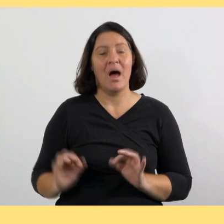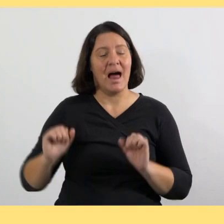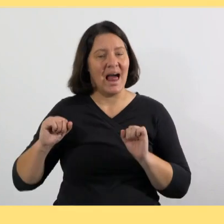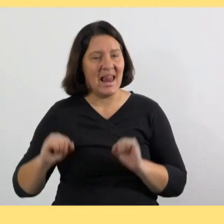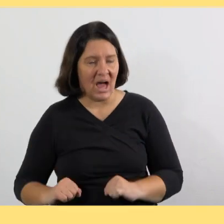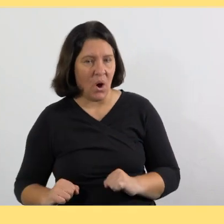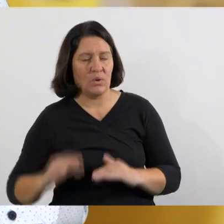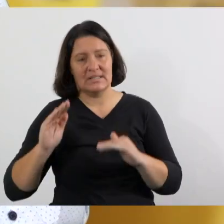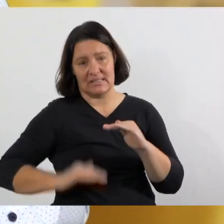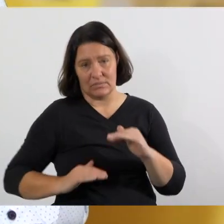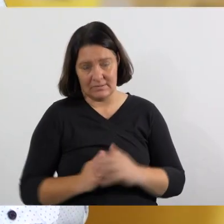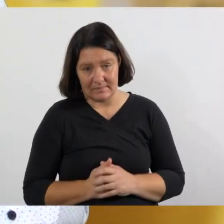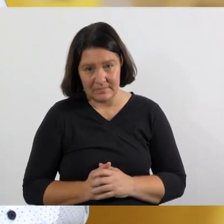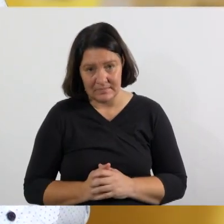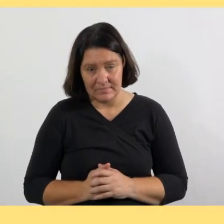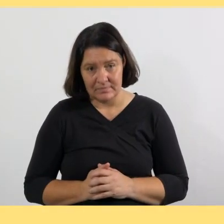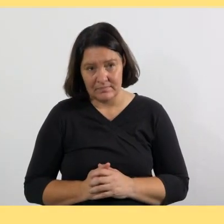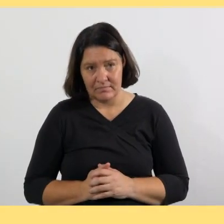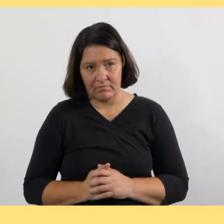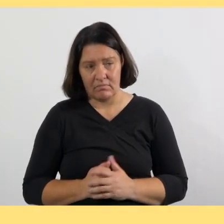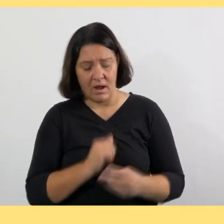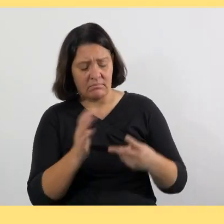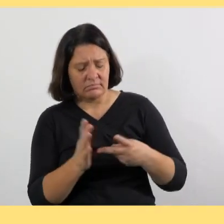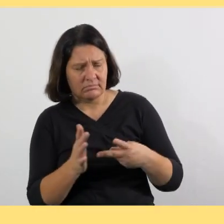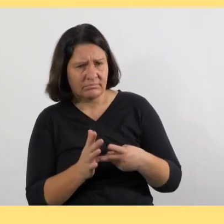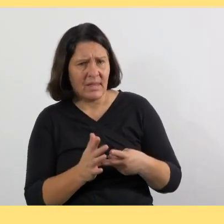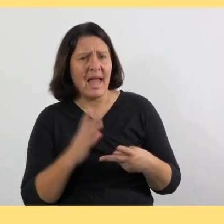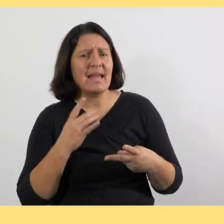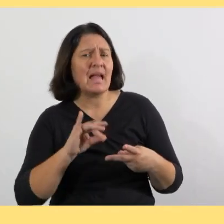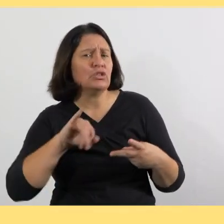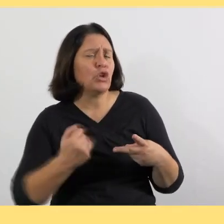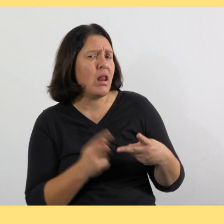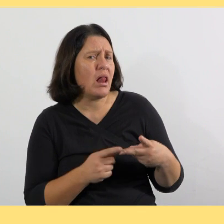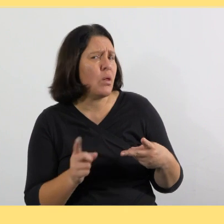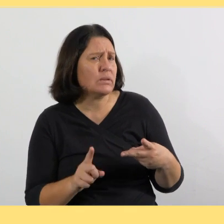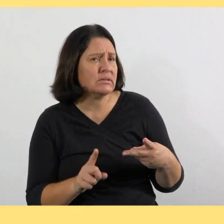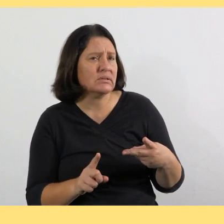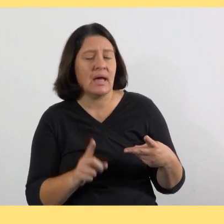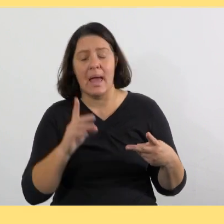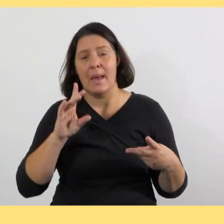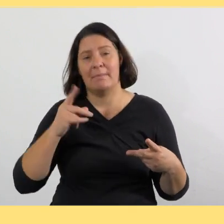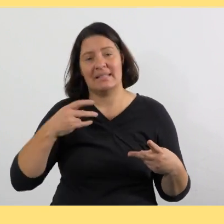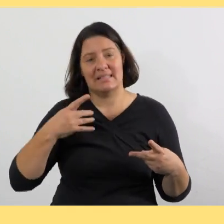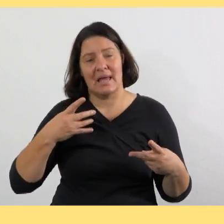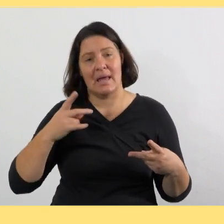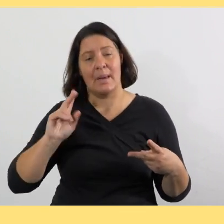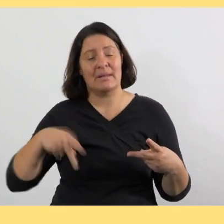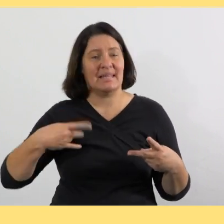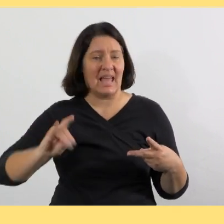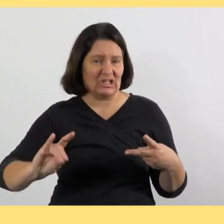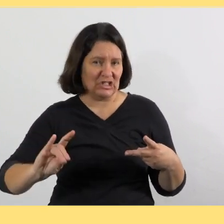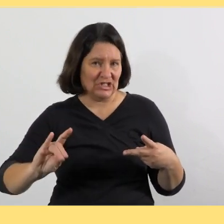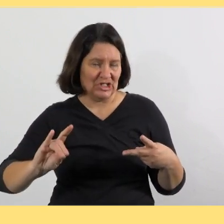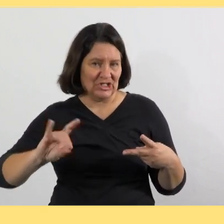our debtors discount. The other cash journal that we are looking at is the petty